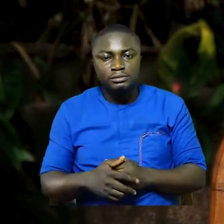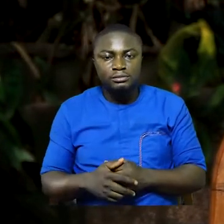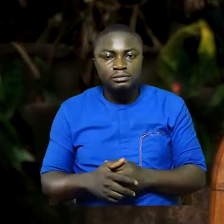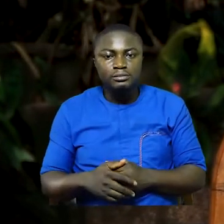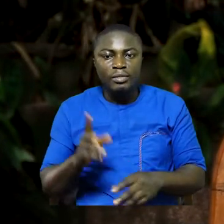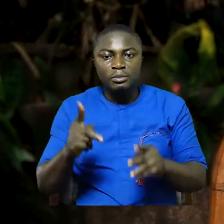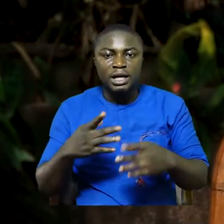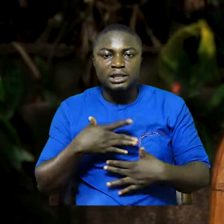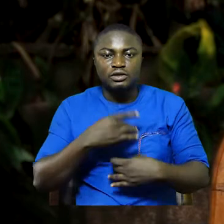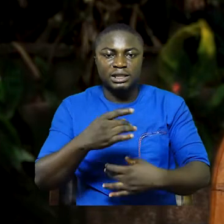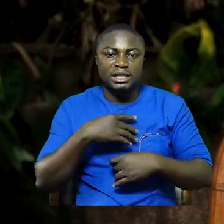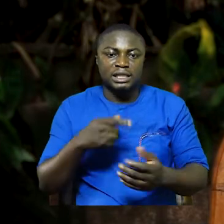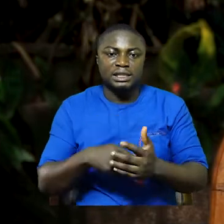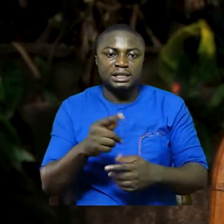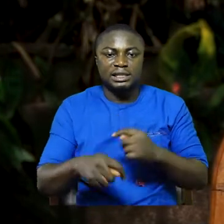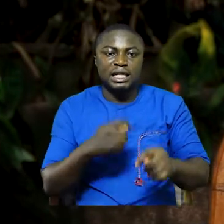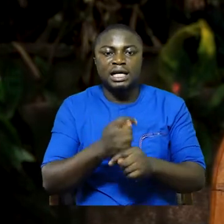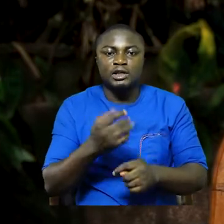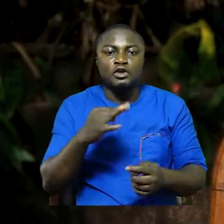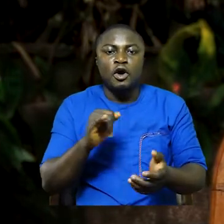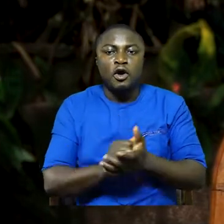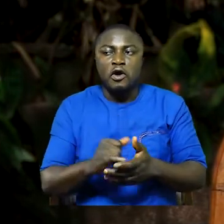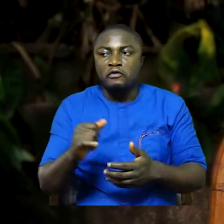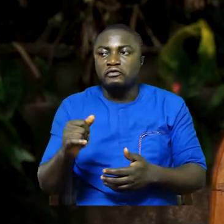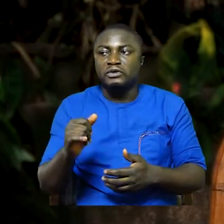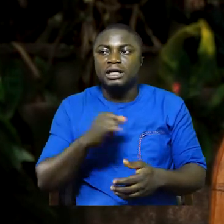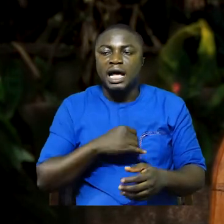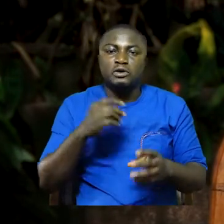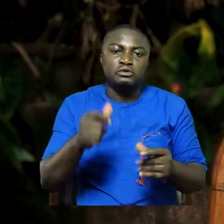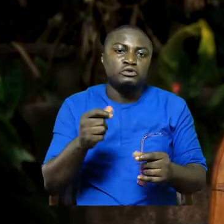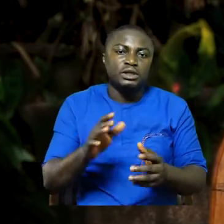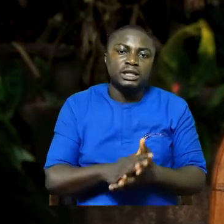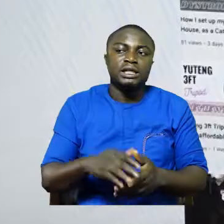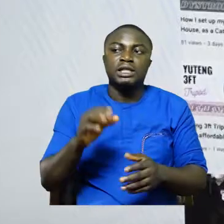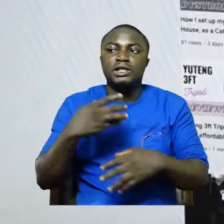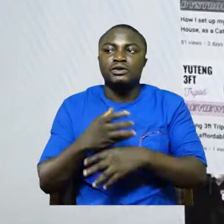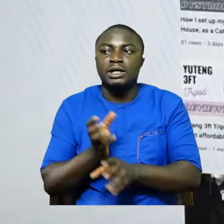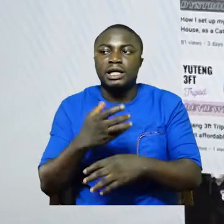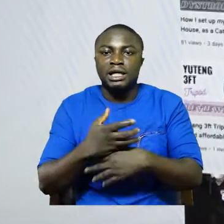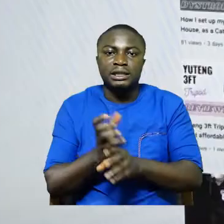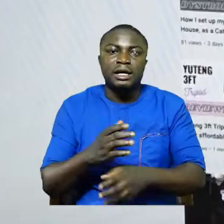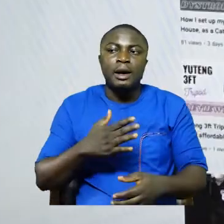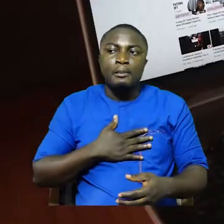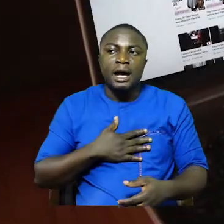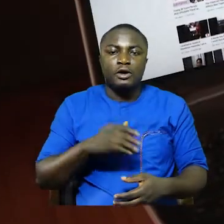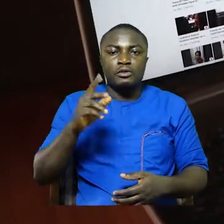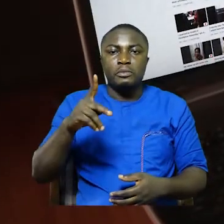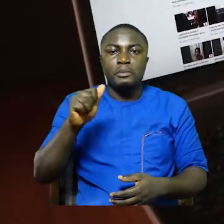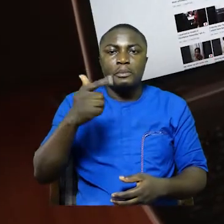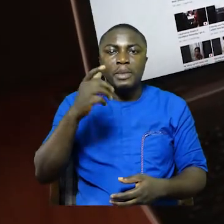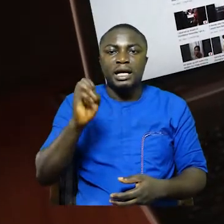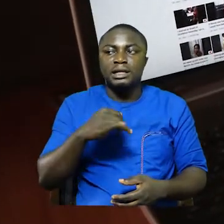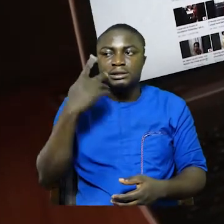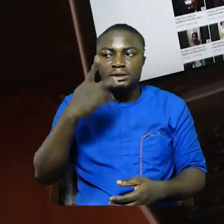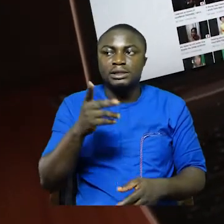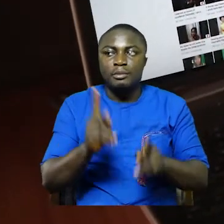wow, are you serious? People are interested in this kind of service. I now quickly created my own